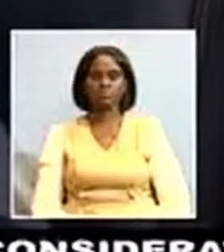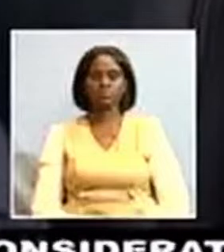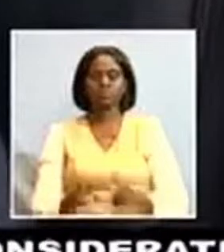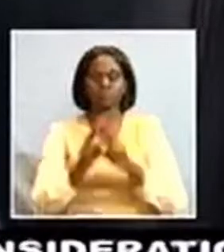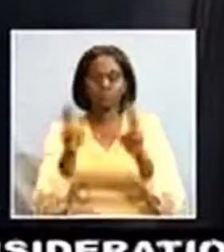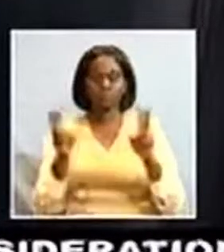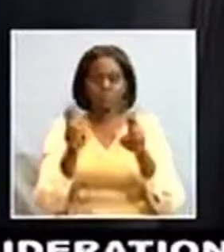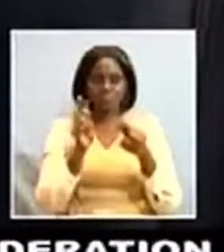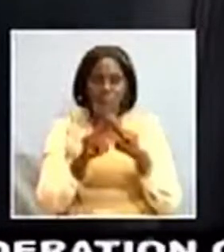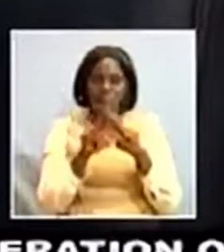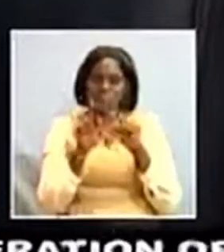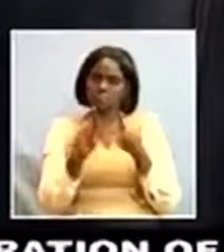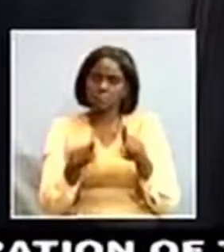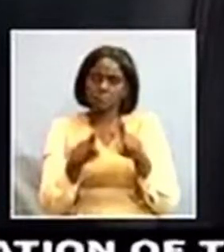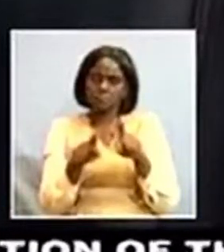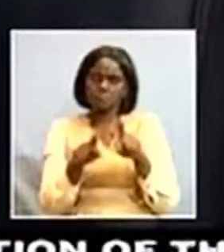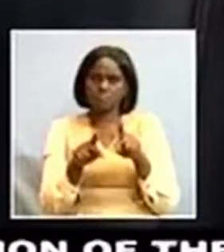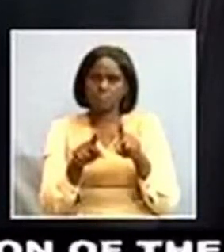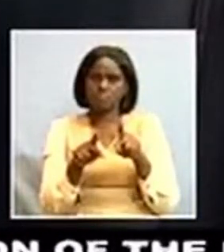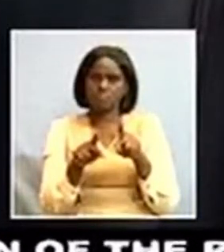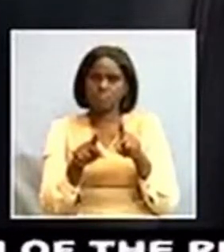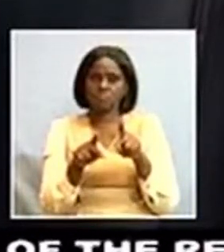So, Chair,